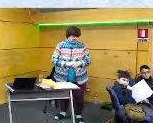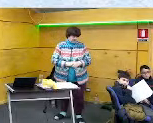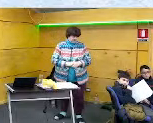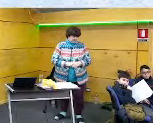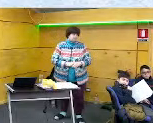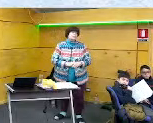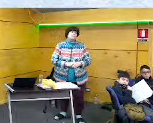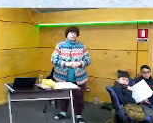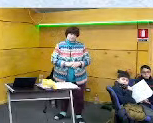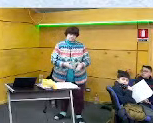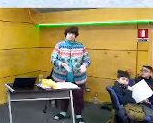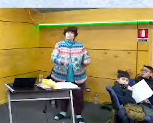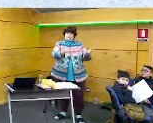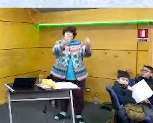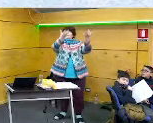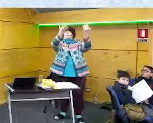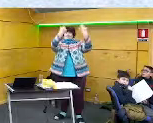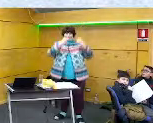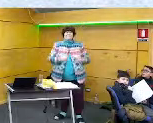very much money.